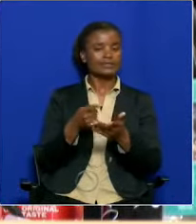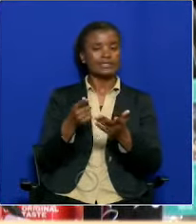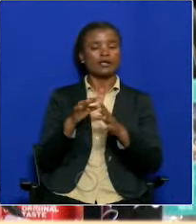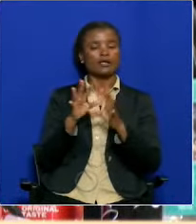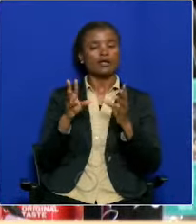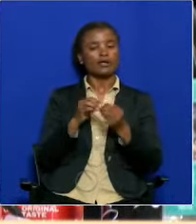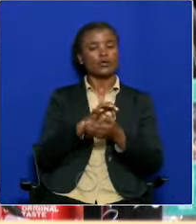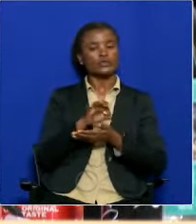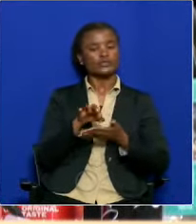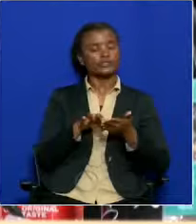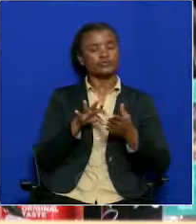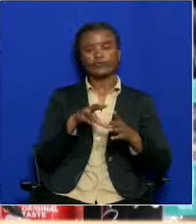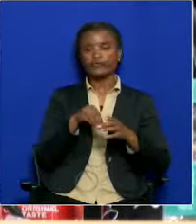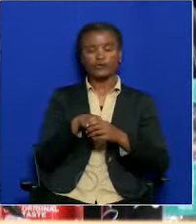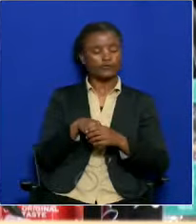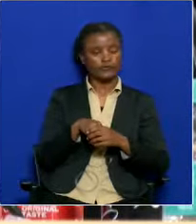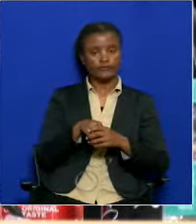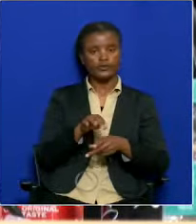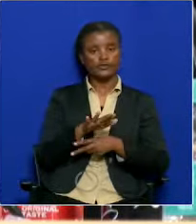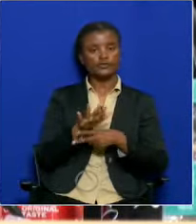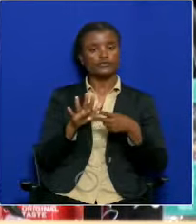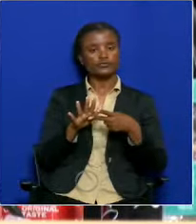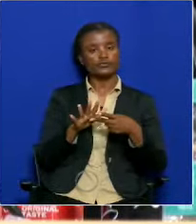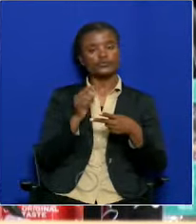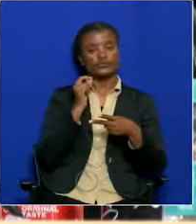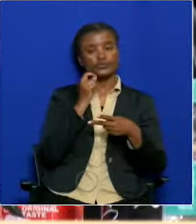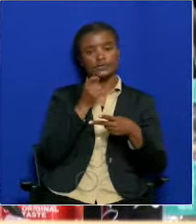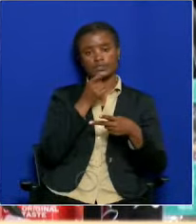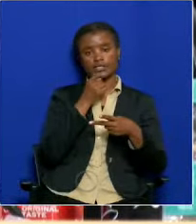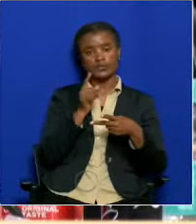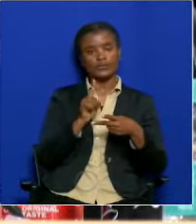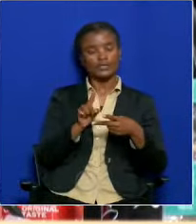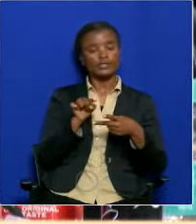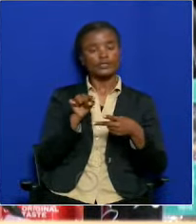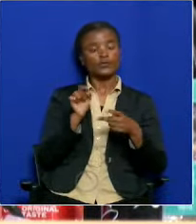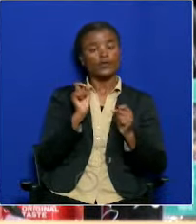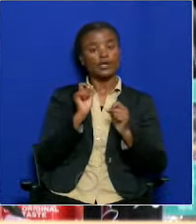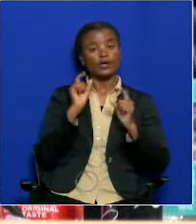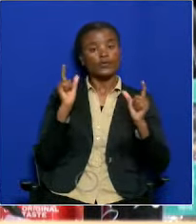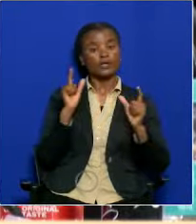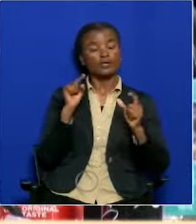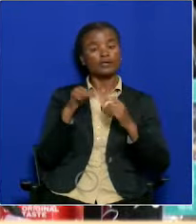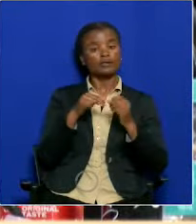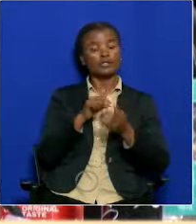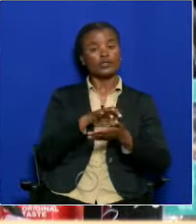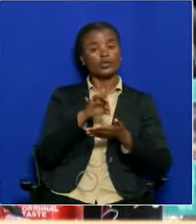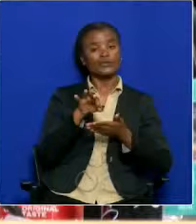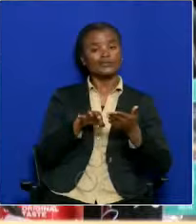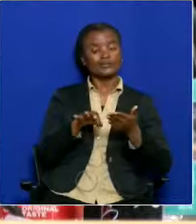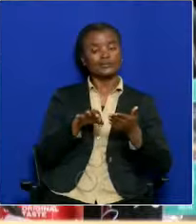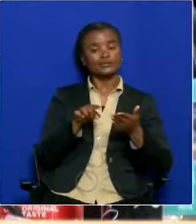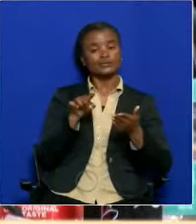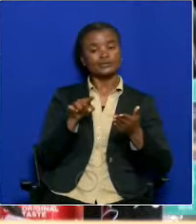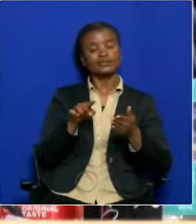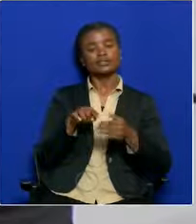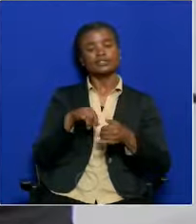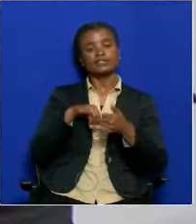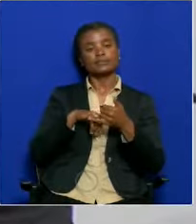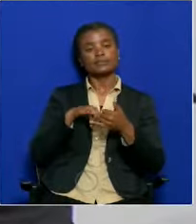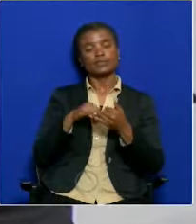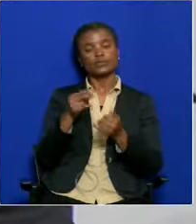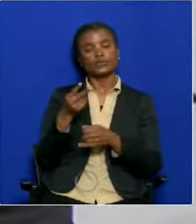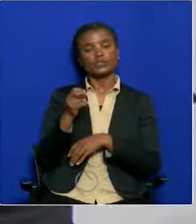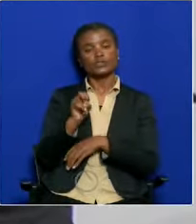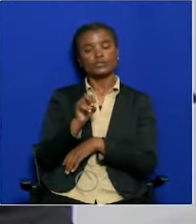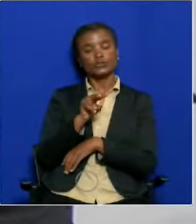And then two, you say to us that you became aware of the contract in September 2024,